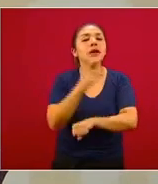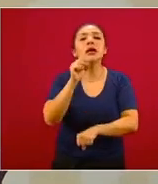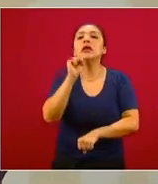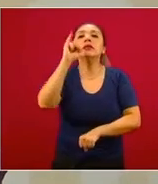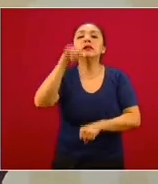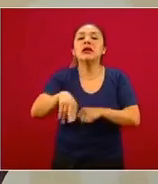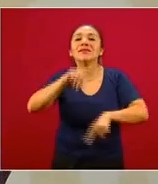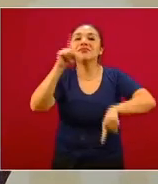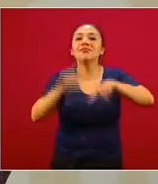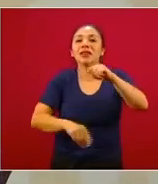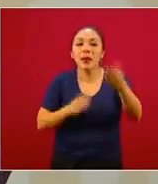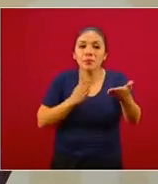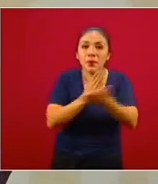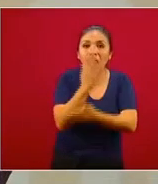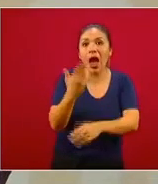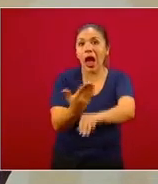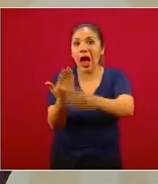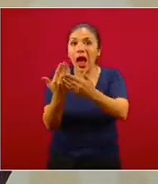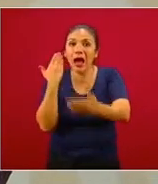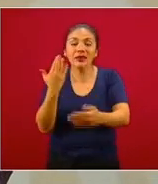these mitigation measures.